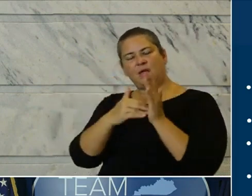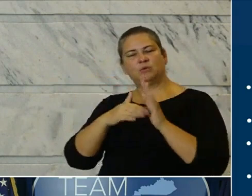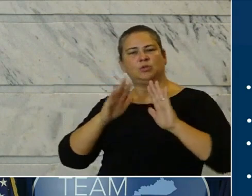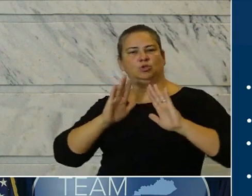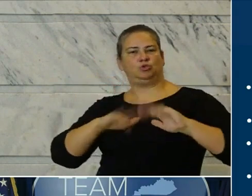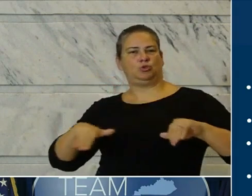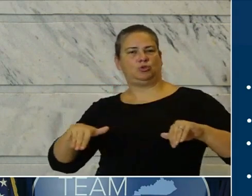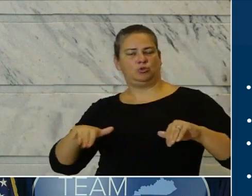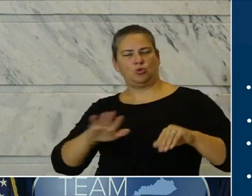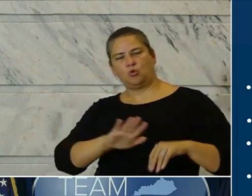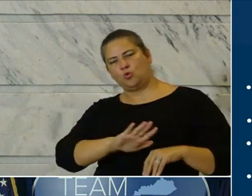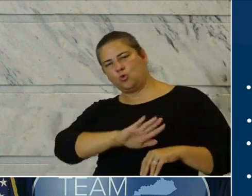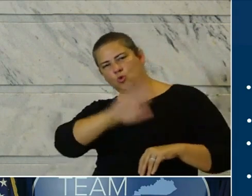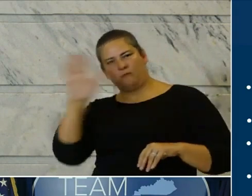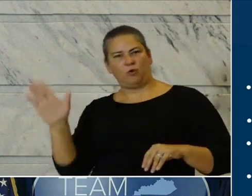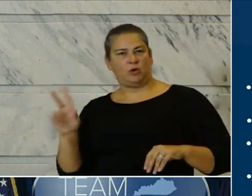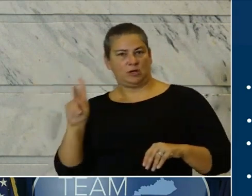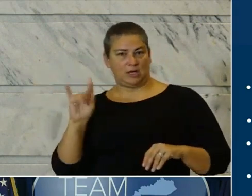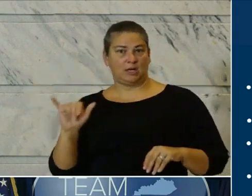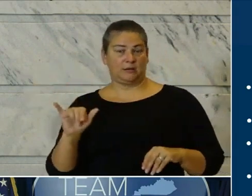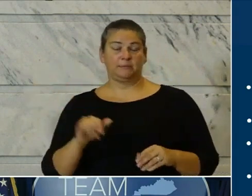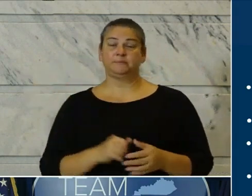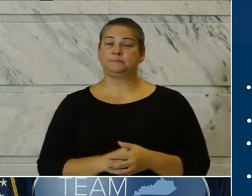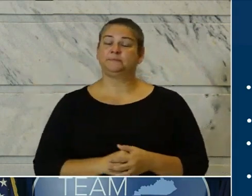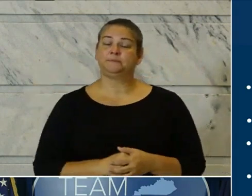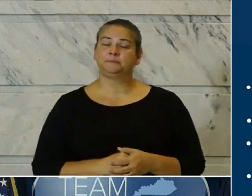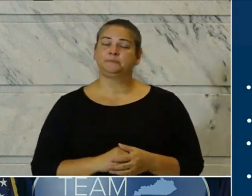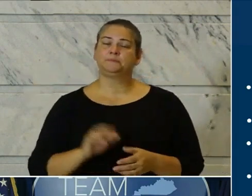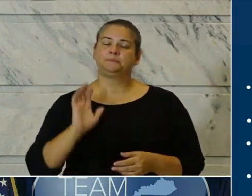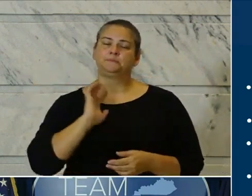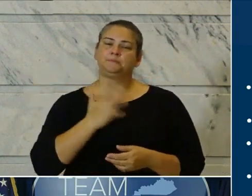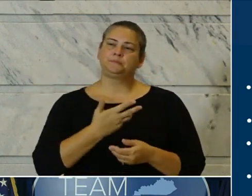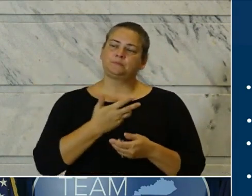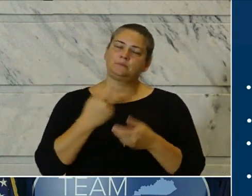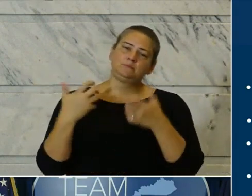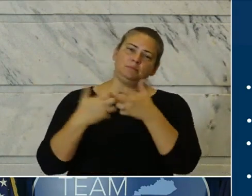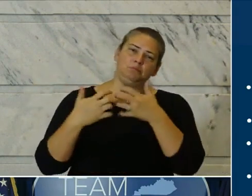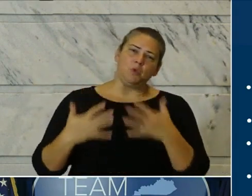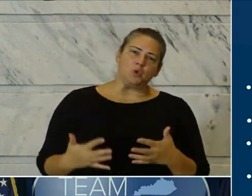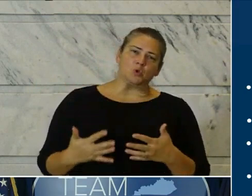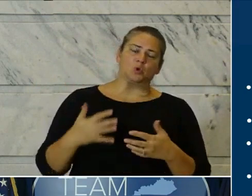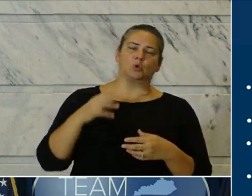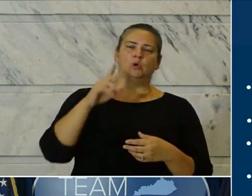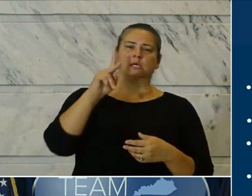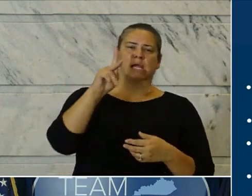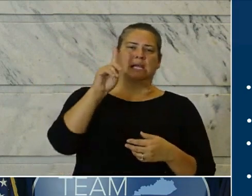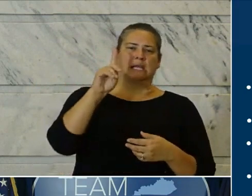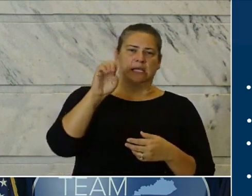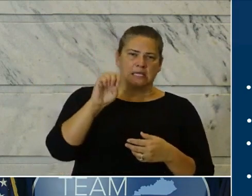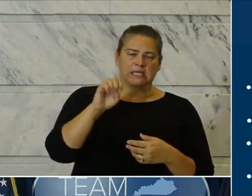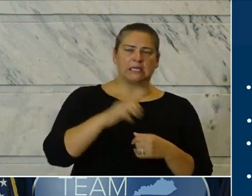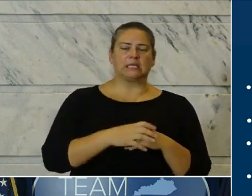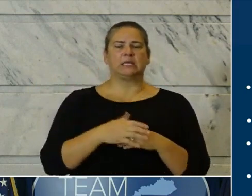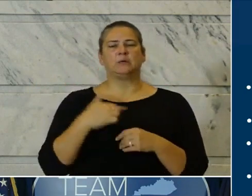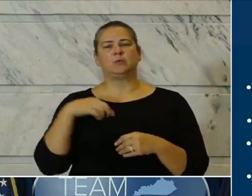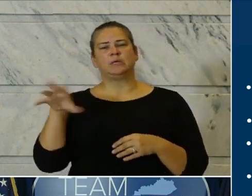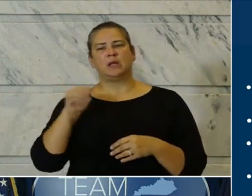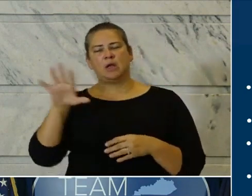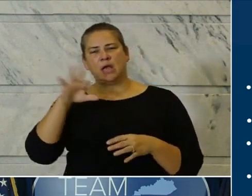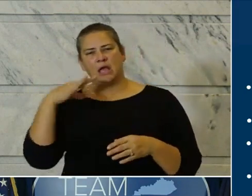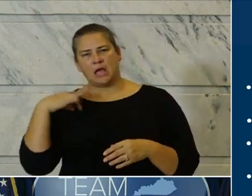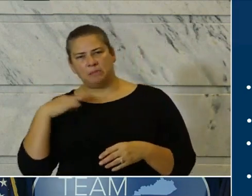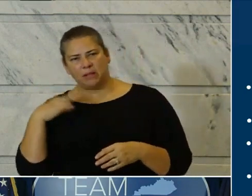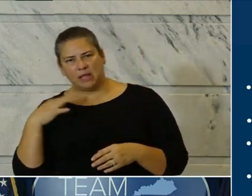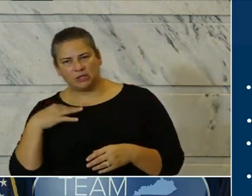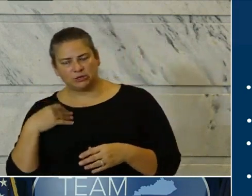children across Kentucky. Our partners in Department of Education helped us do that. We took applications, and we have